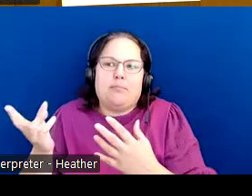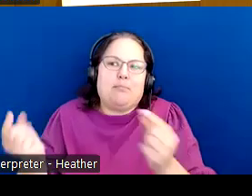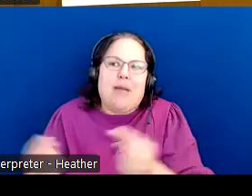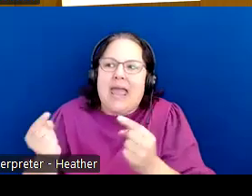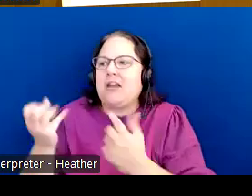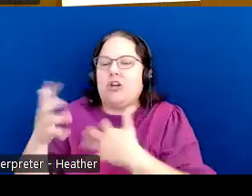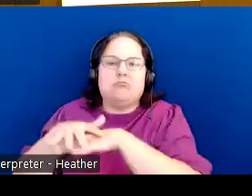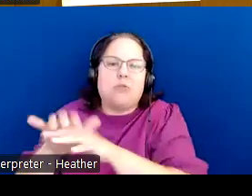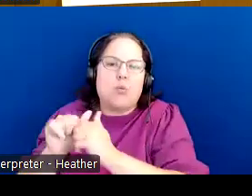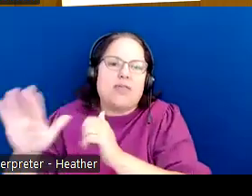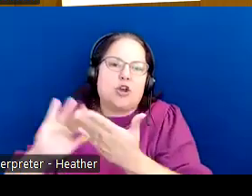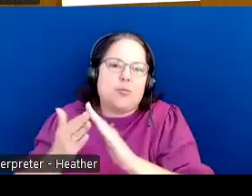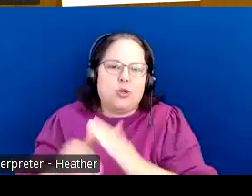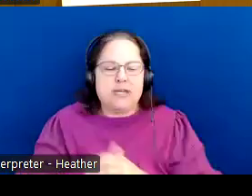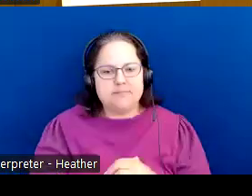their community.